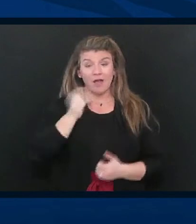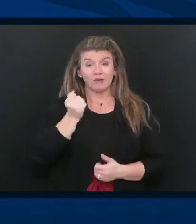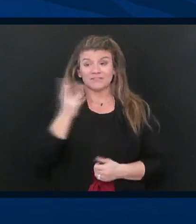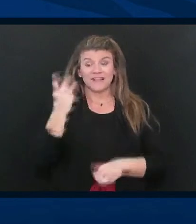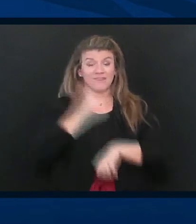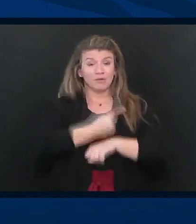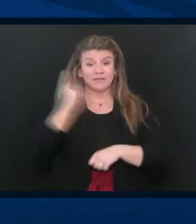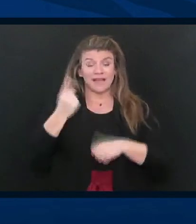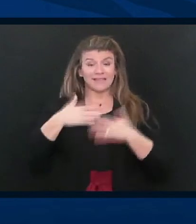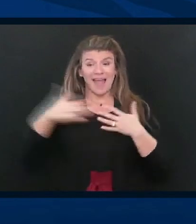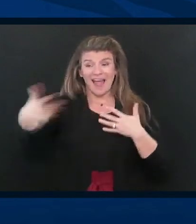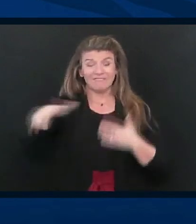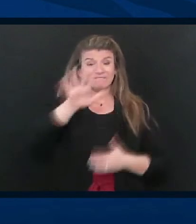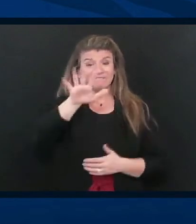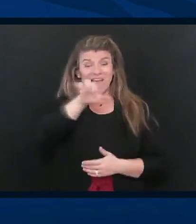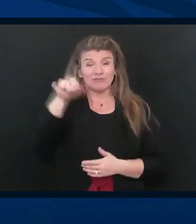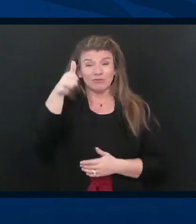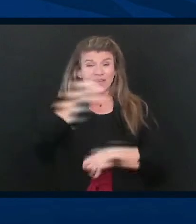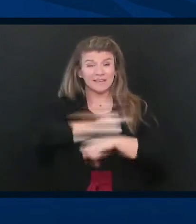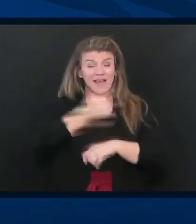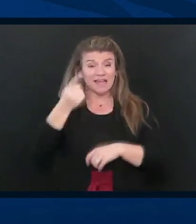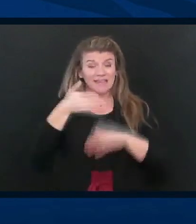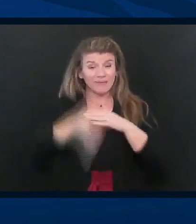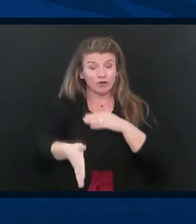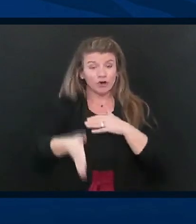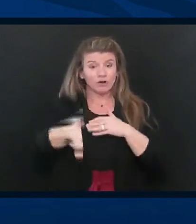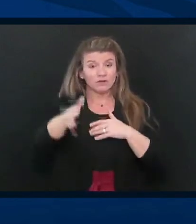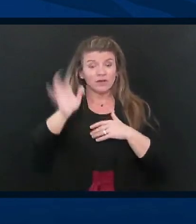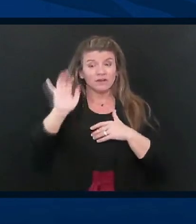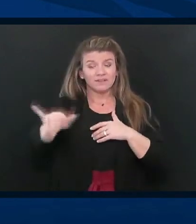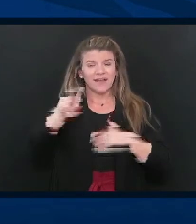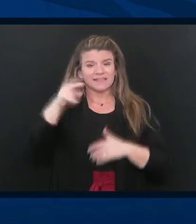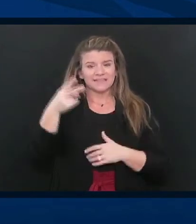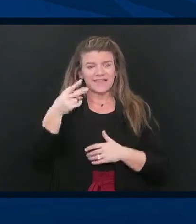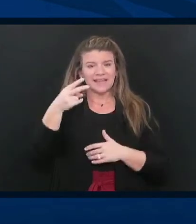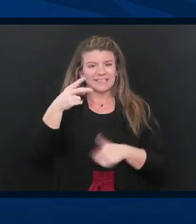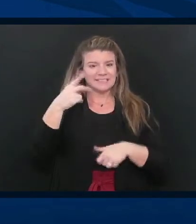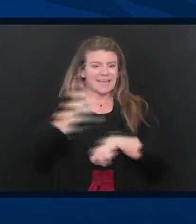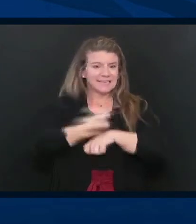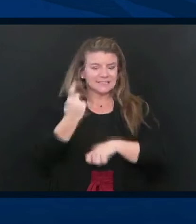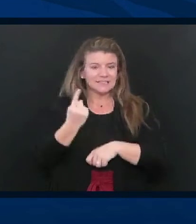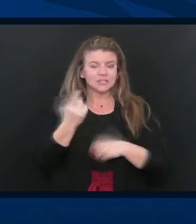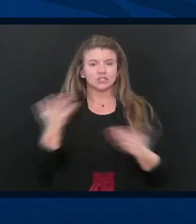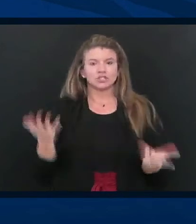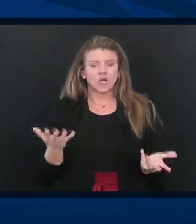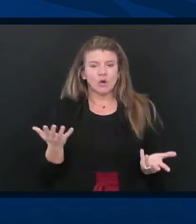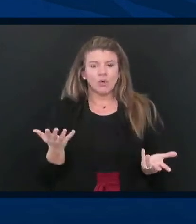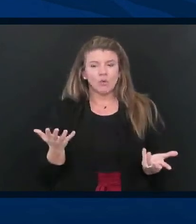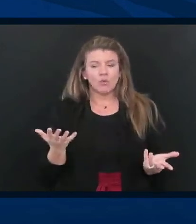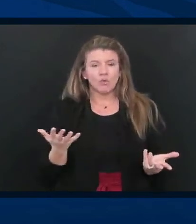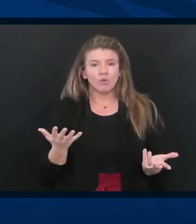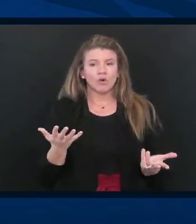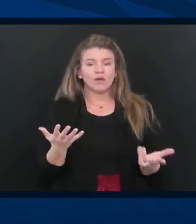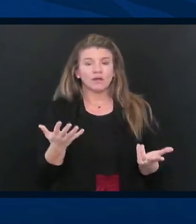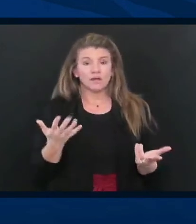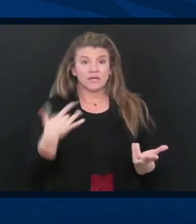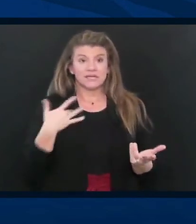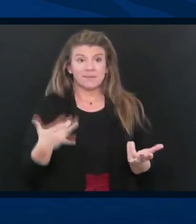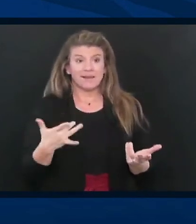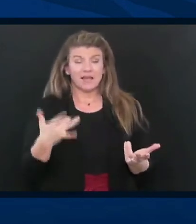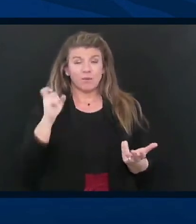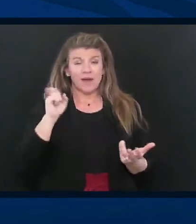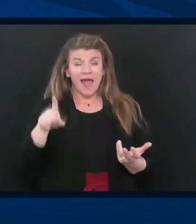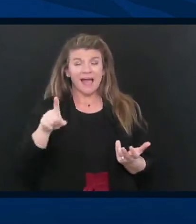past, 5 to 10 days, ranging past that second target date. So, Dr. Clay Marsh, I'd like to ask